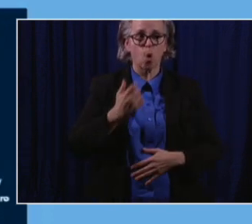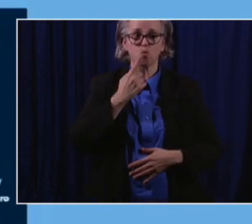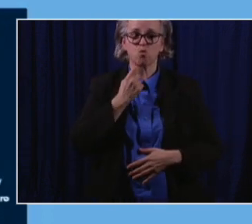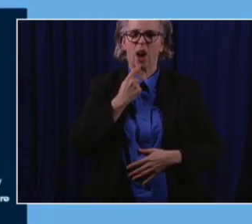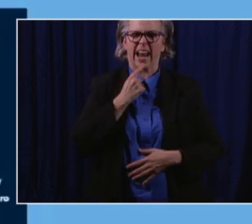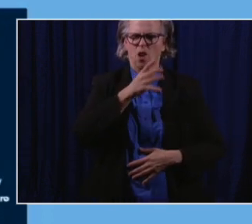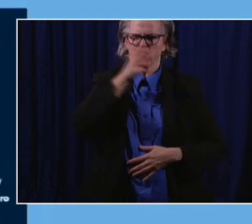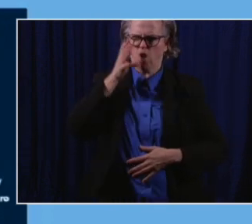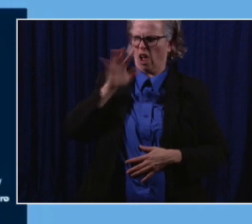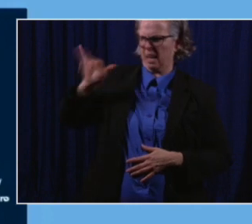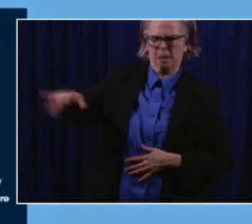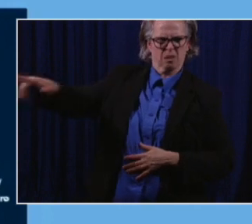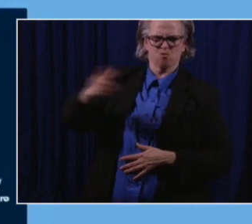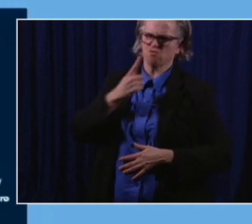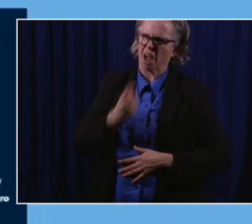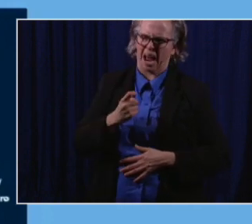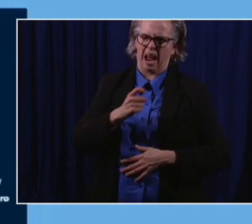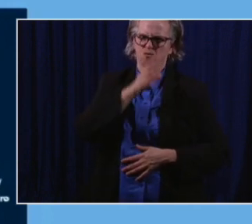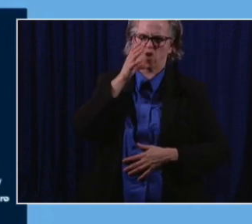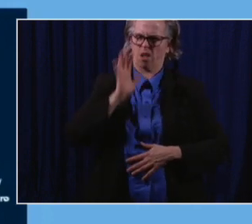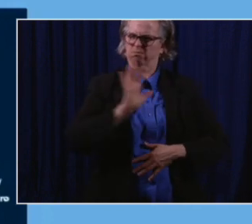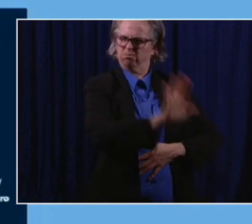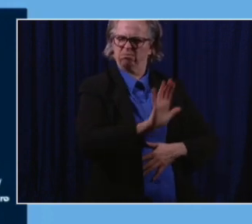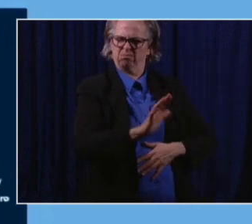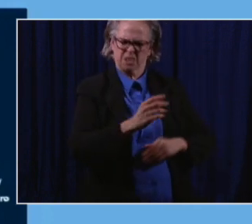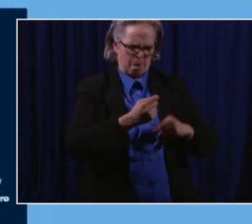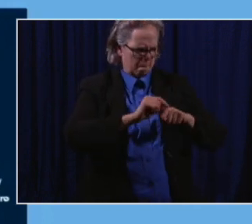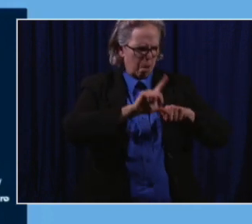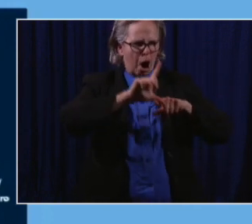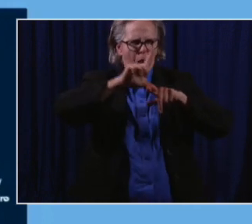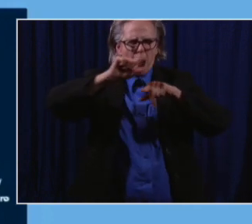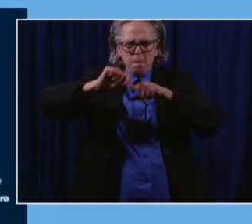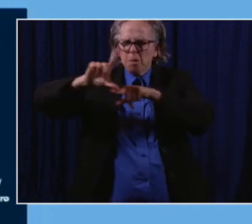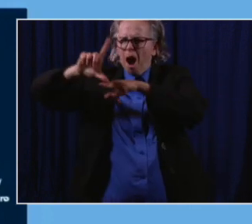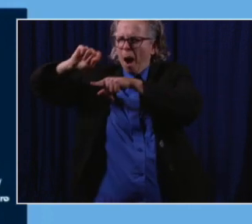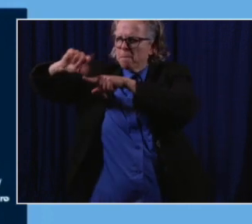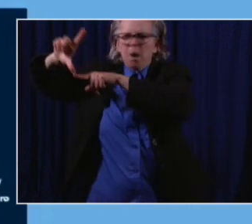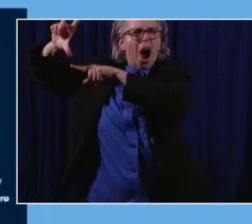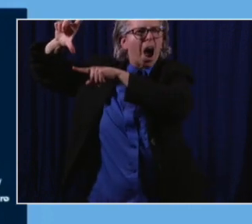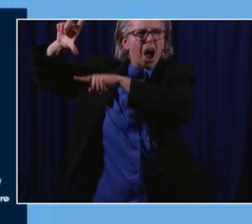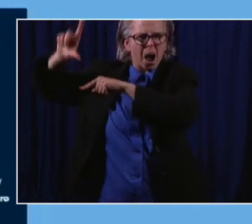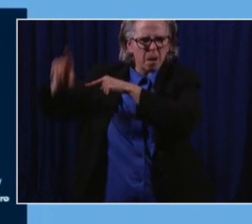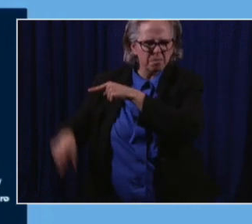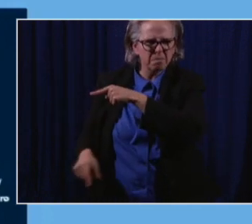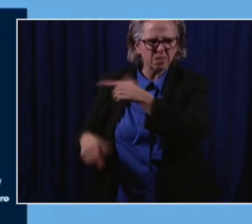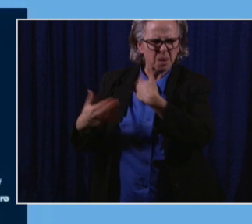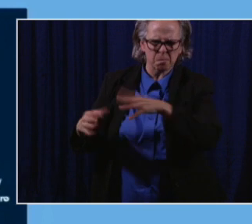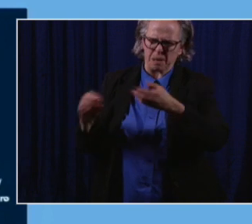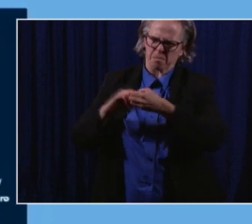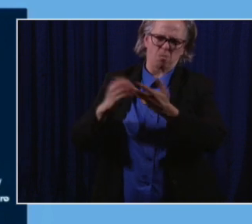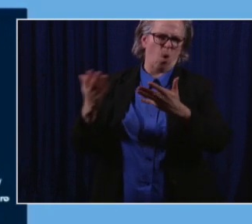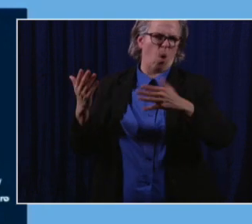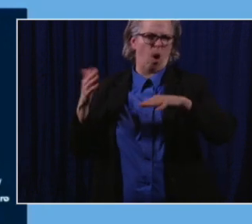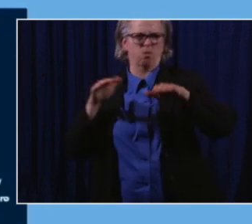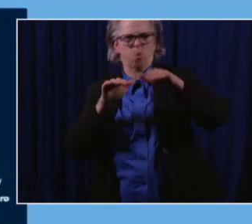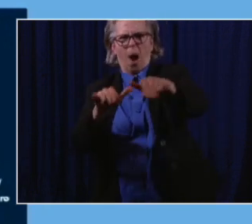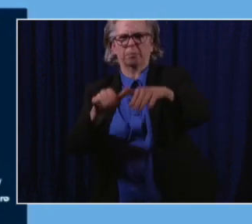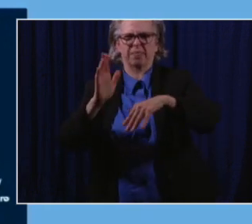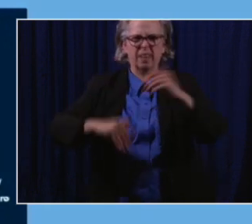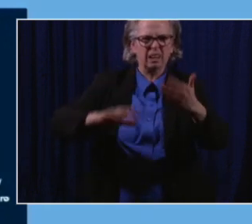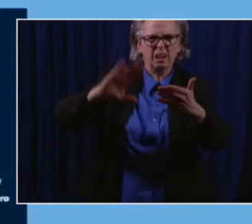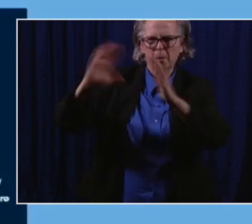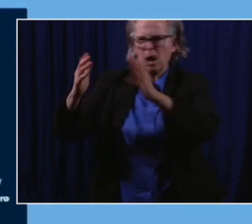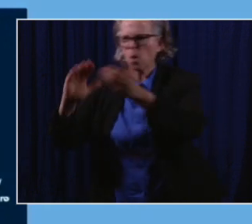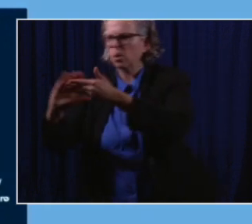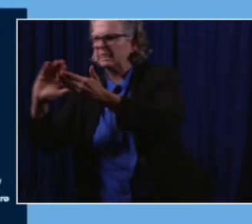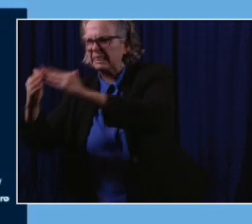again, comprise more of the total number of COVID cases, COVID admissions into